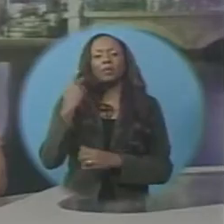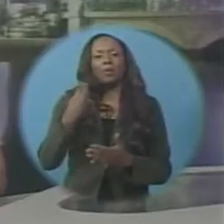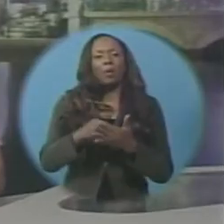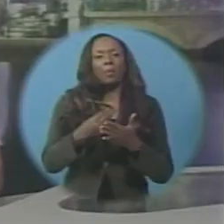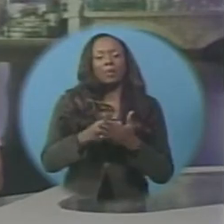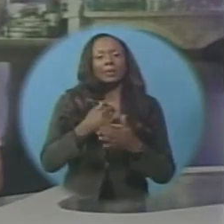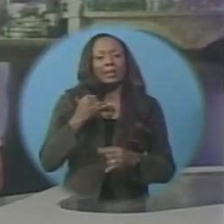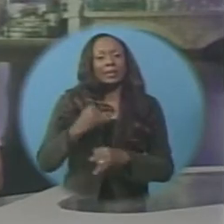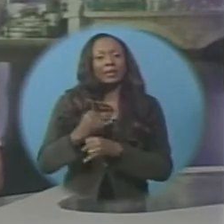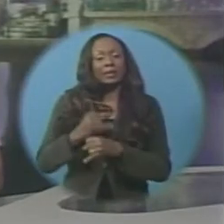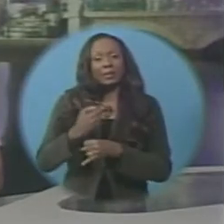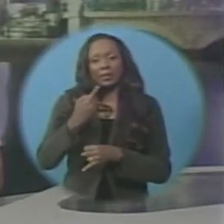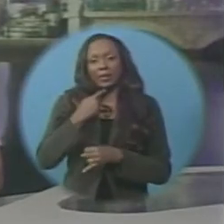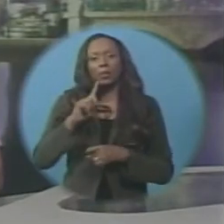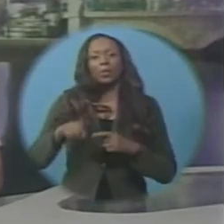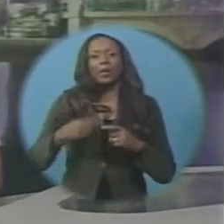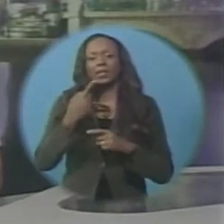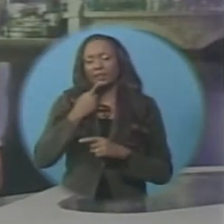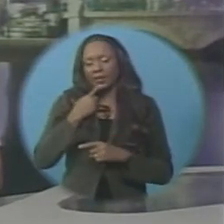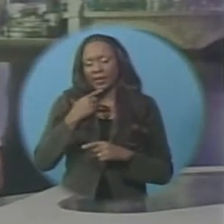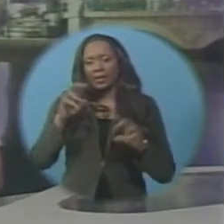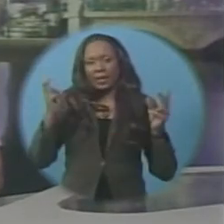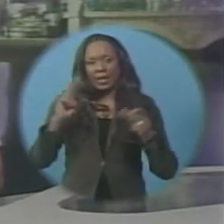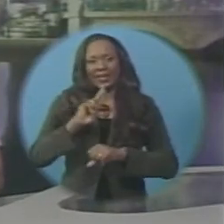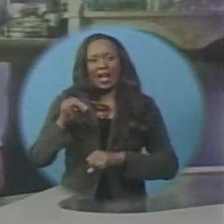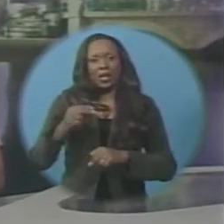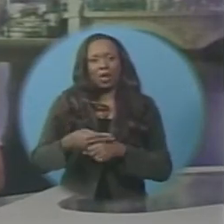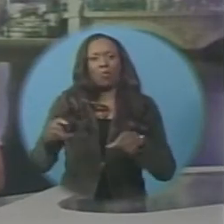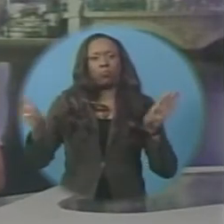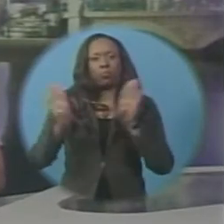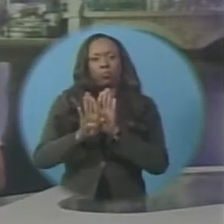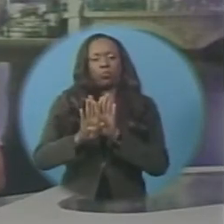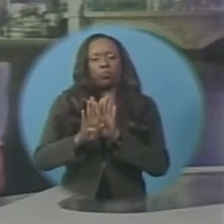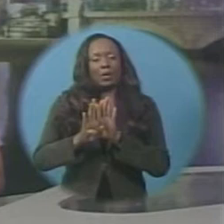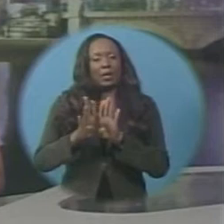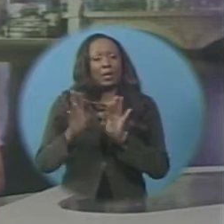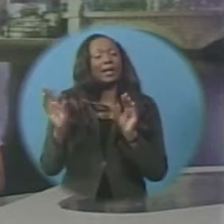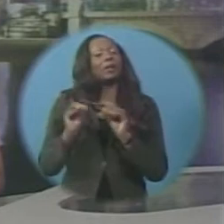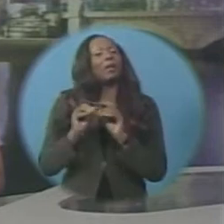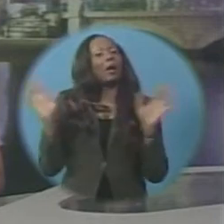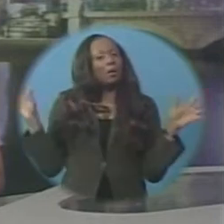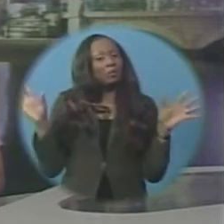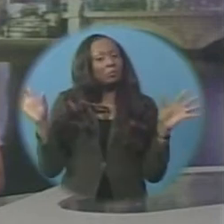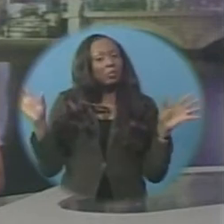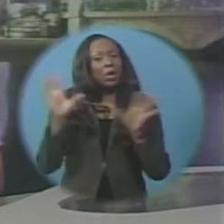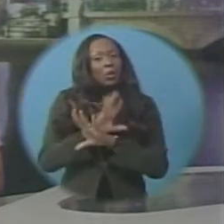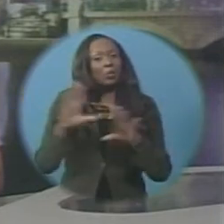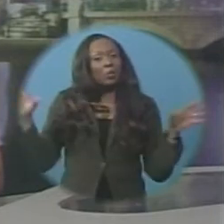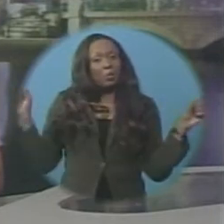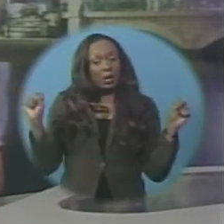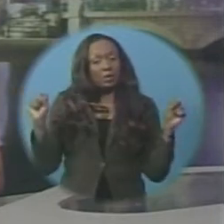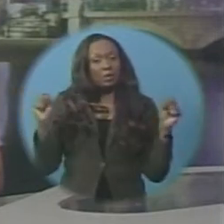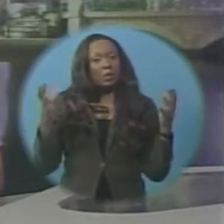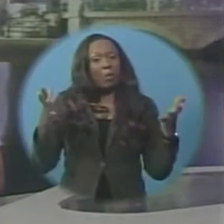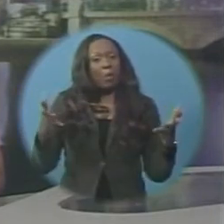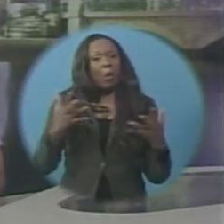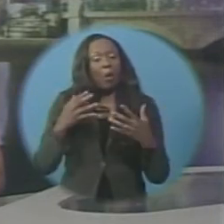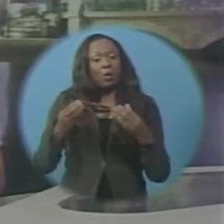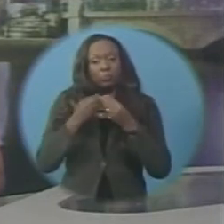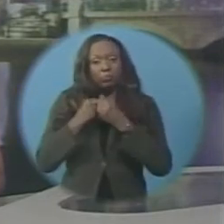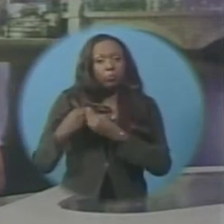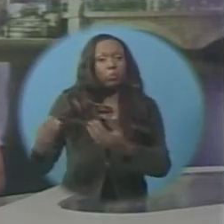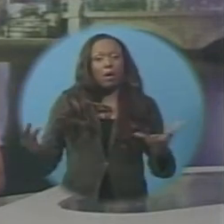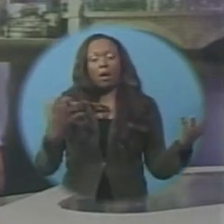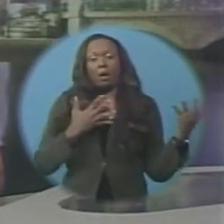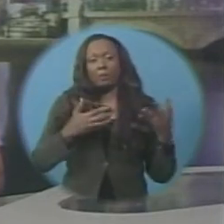meaning of a national shutdown is exceptionally clear. President Eddie Abed sought to make the chamber's position clear following